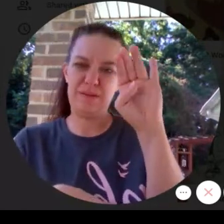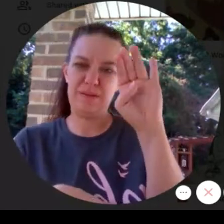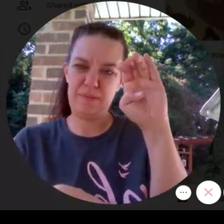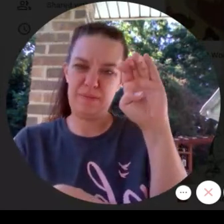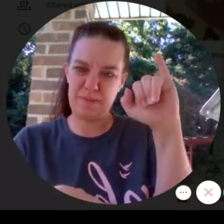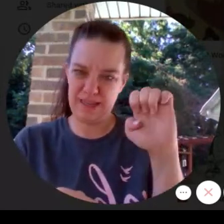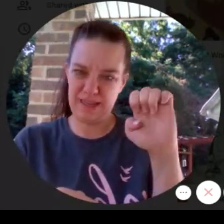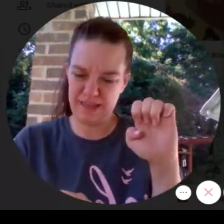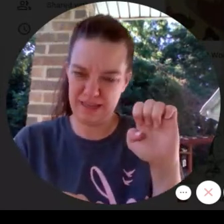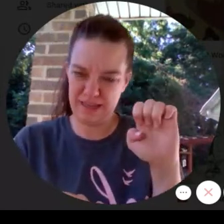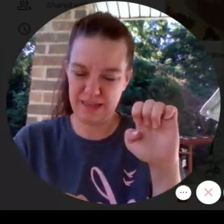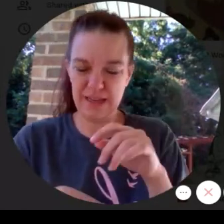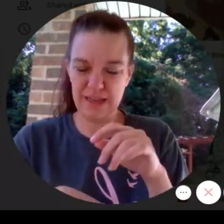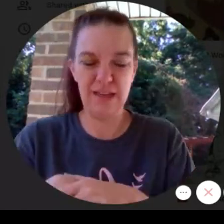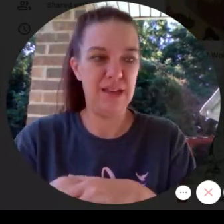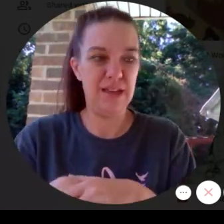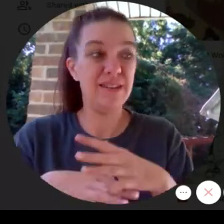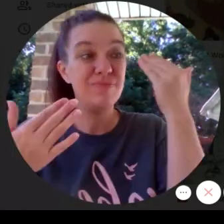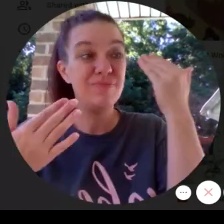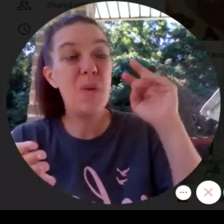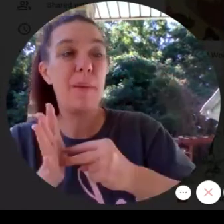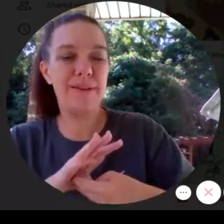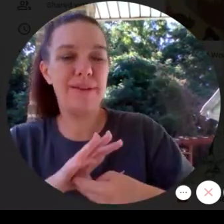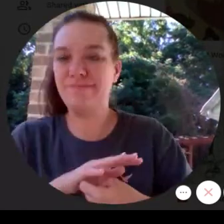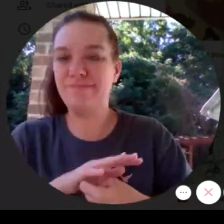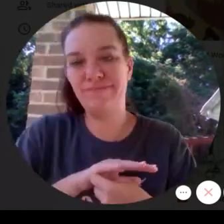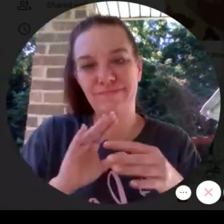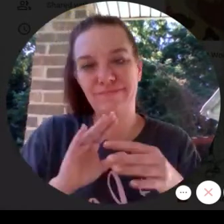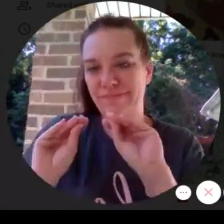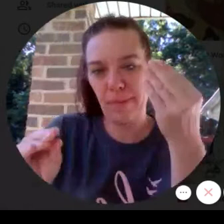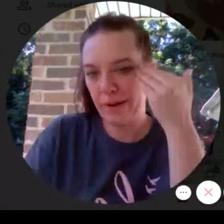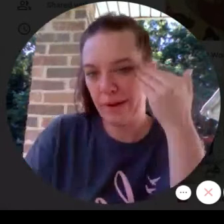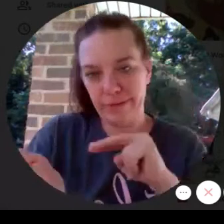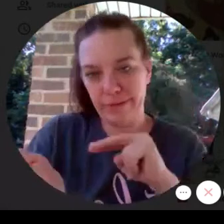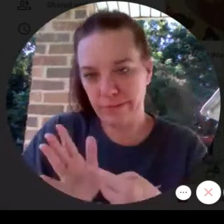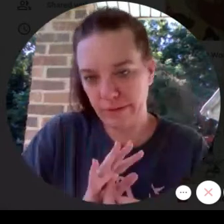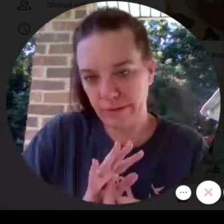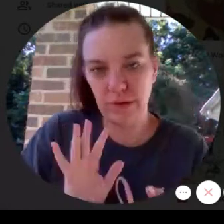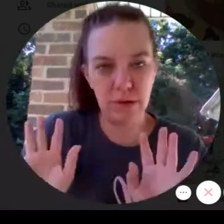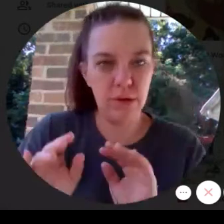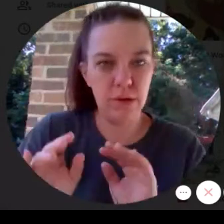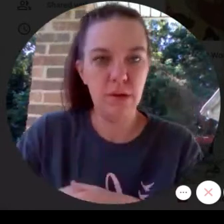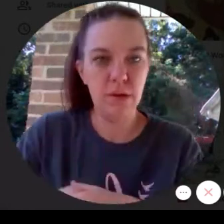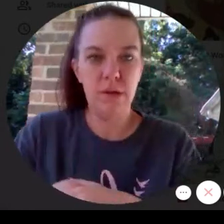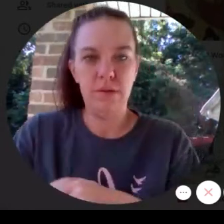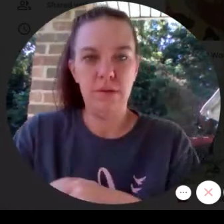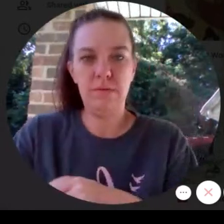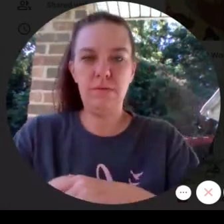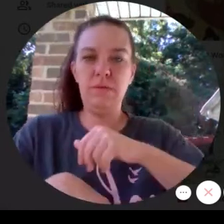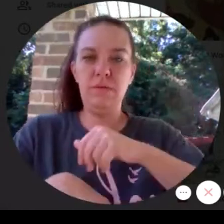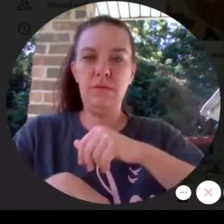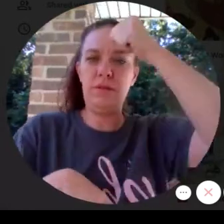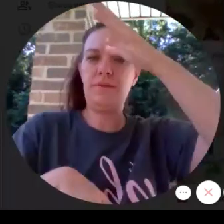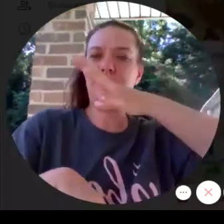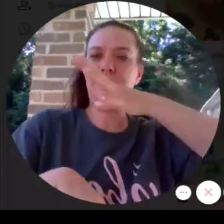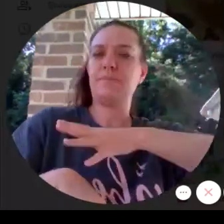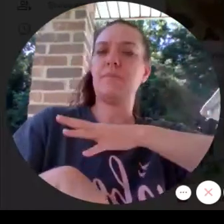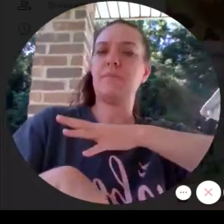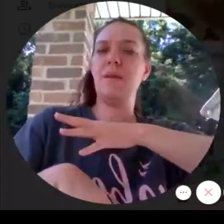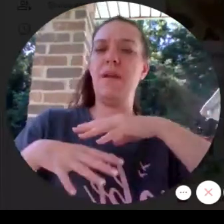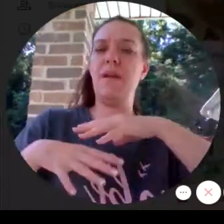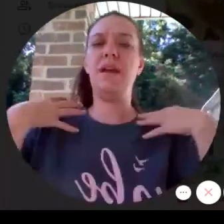knew what he meant. Then the front door opened. A man in plaid